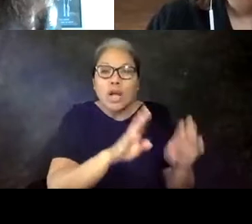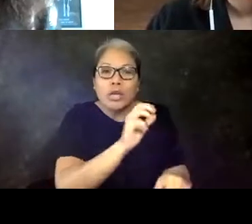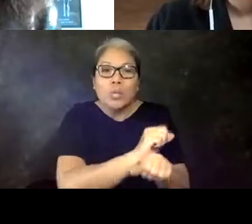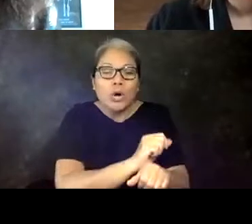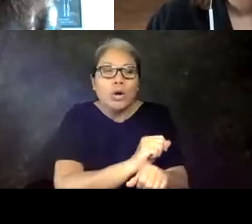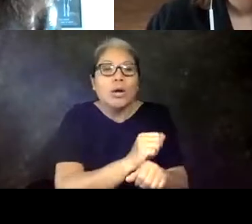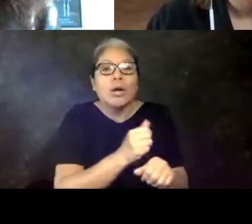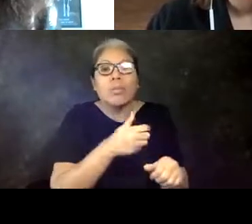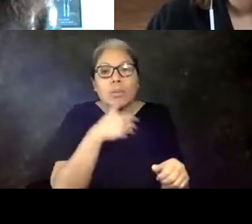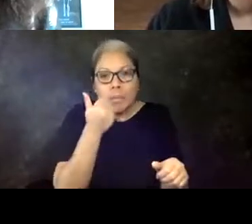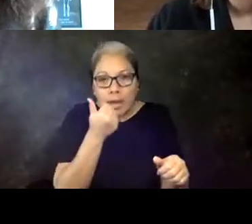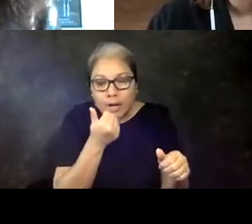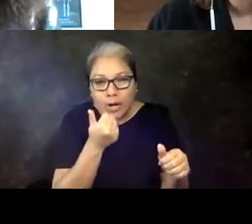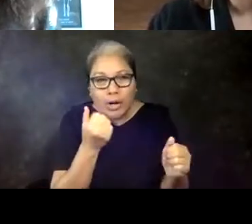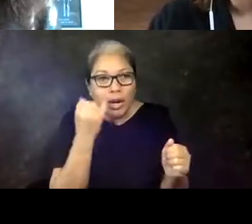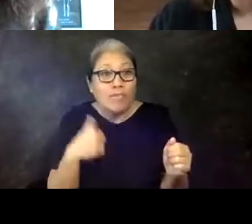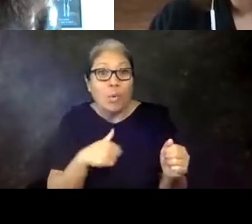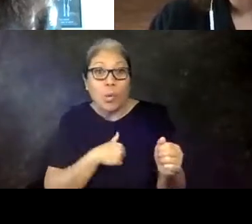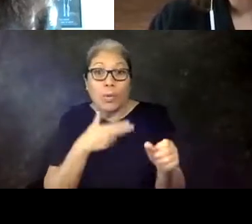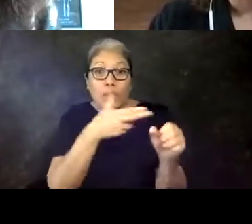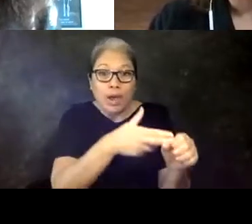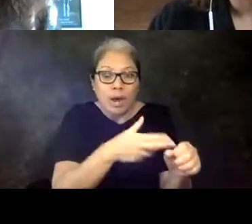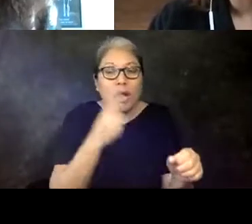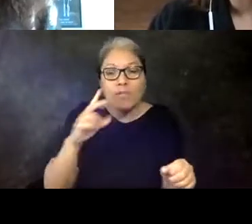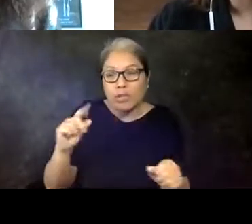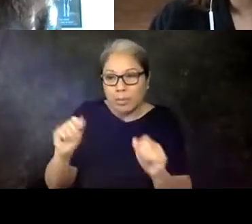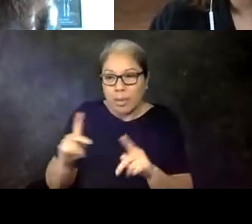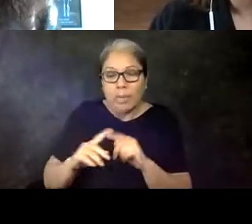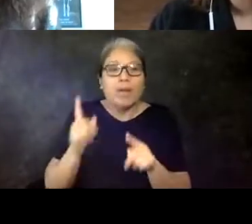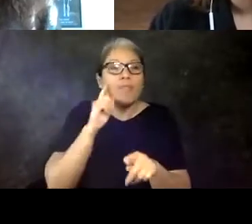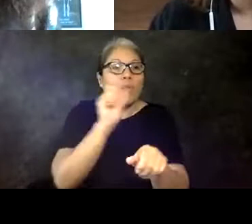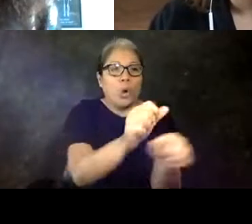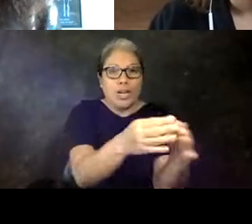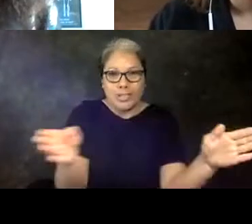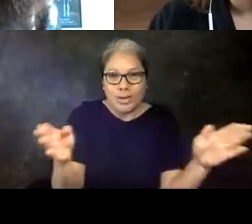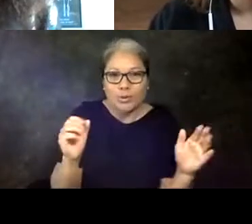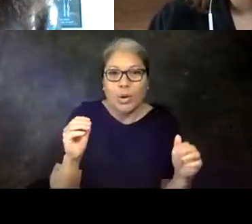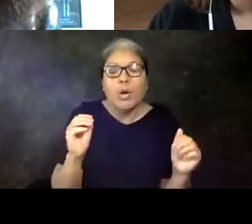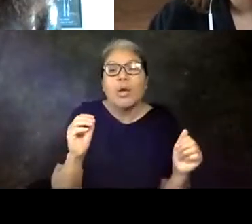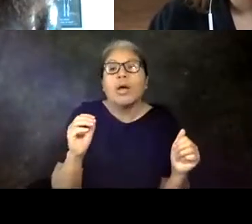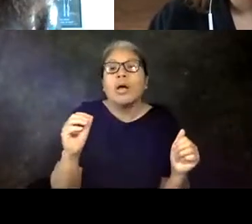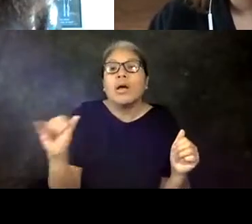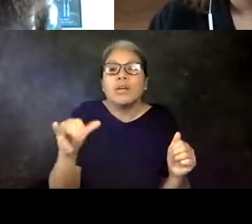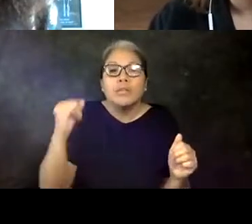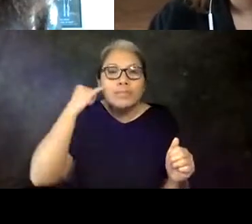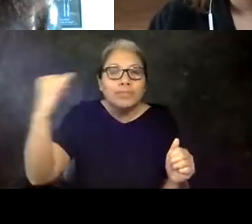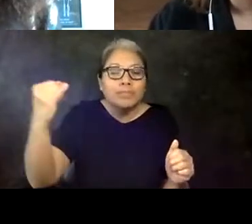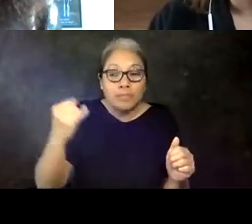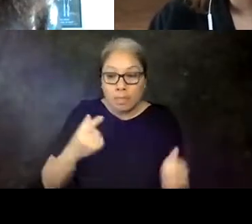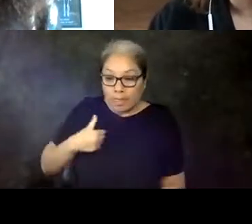there, not only for disabled people, but for the sake of the work in general. And so just like us,